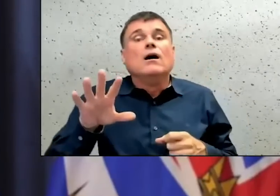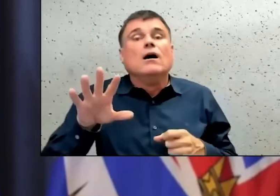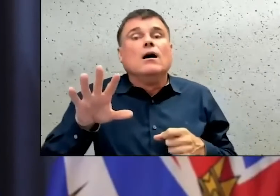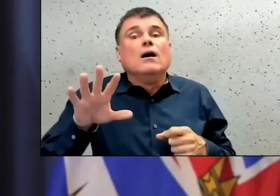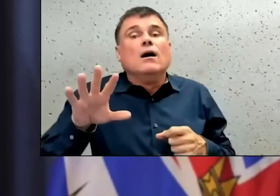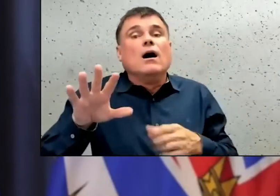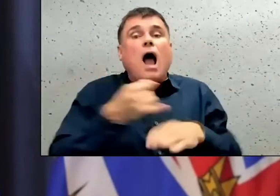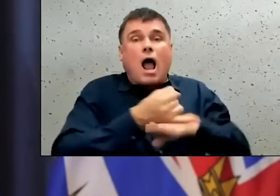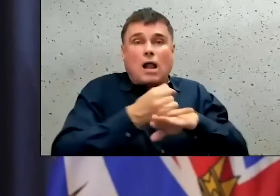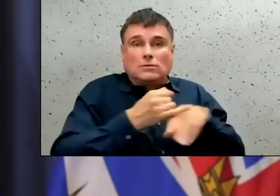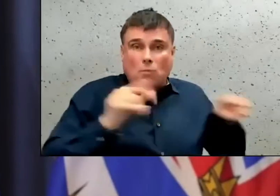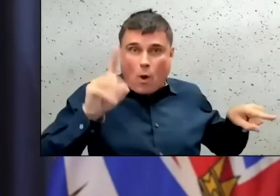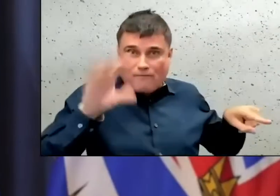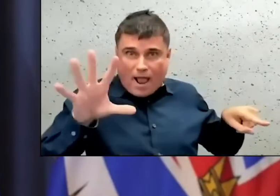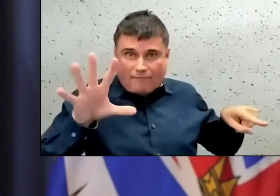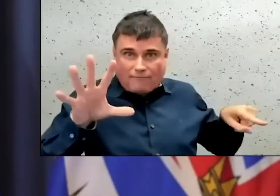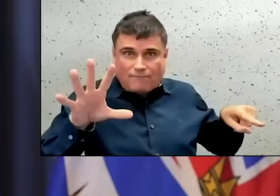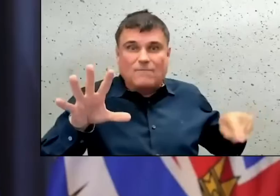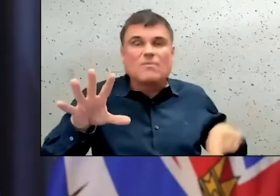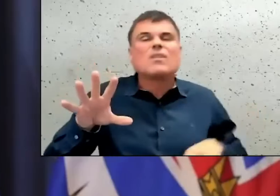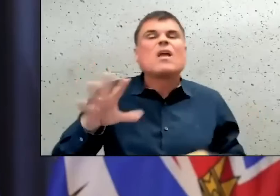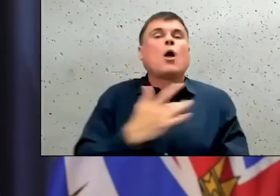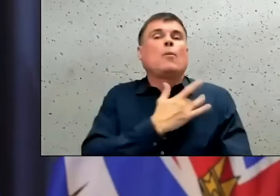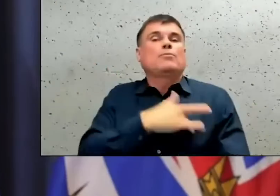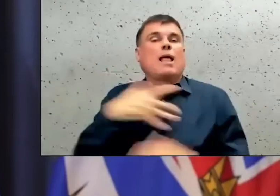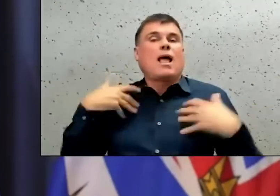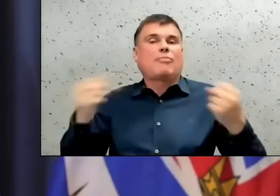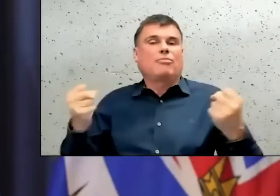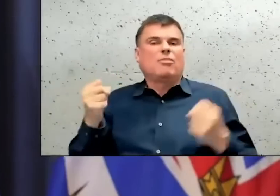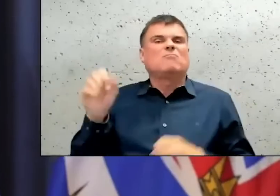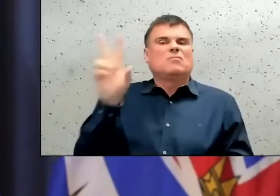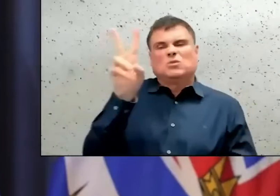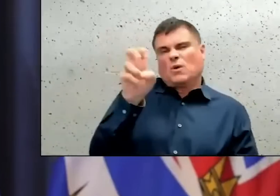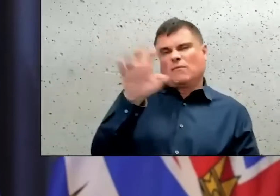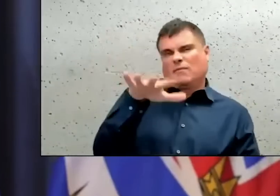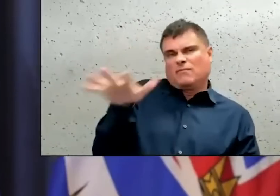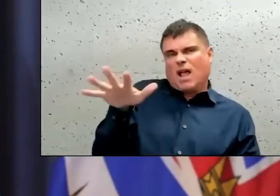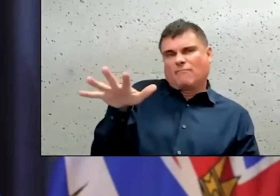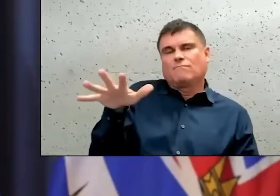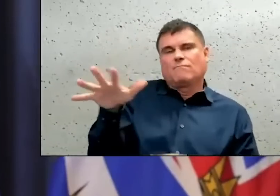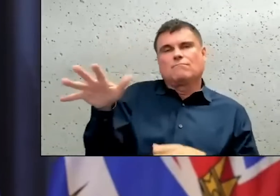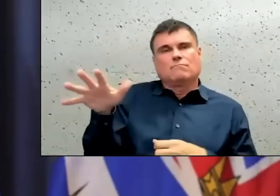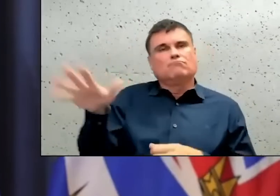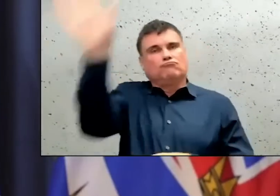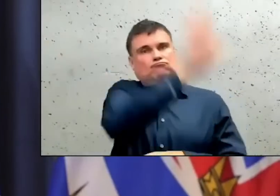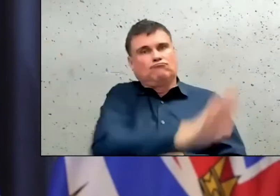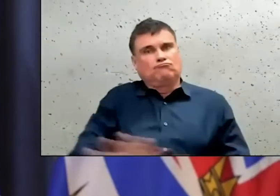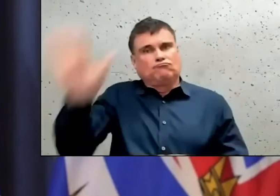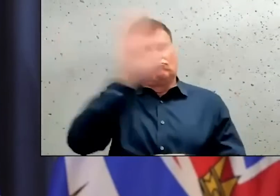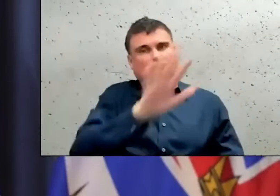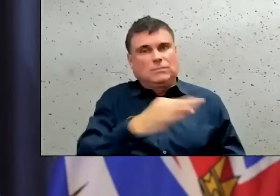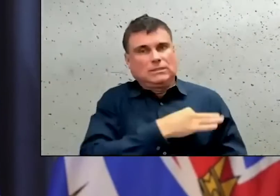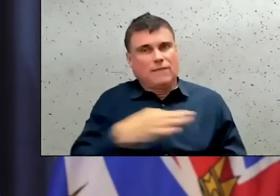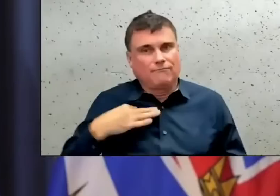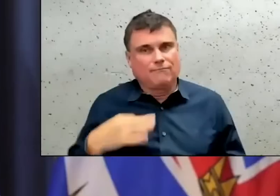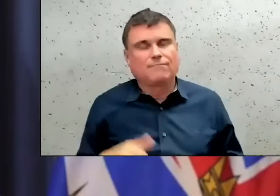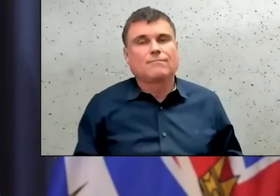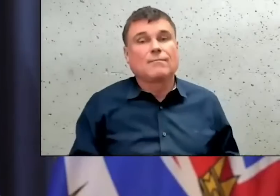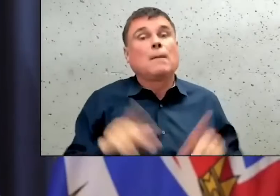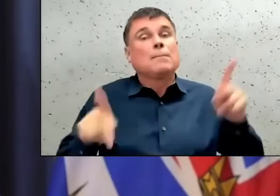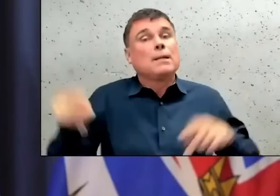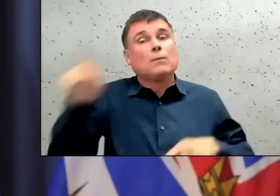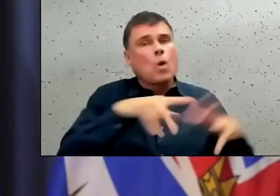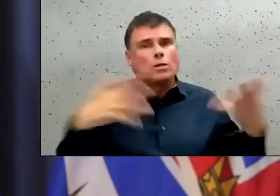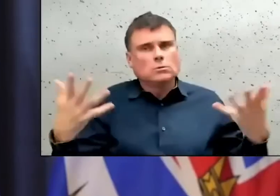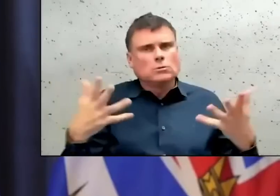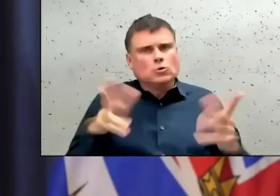the pandemic has always been a team effort, and all of those individuals, all of them, have demonstrated their commitment. I wanted